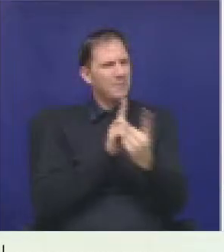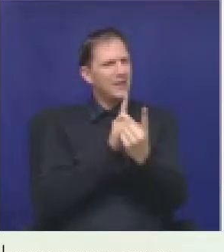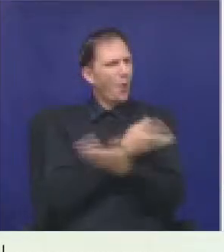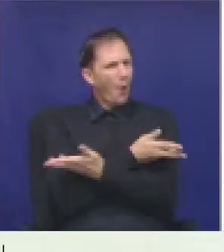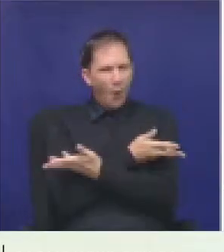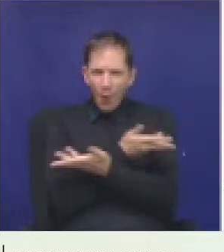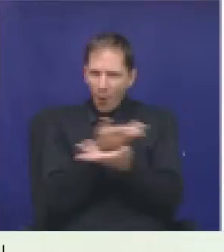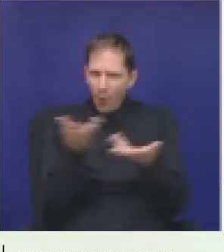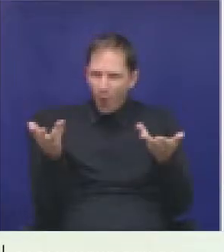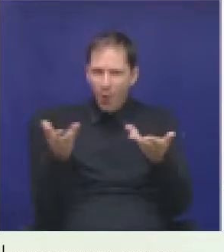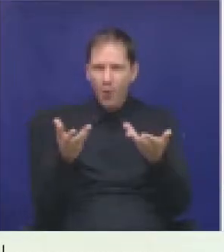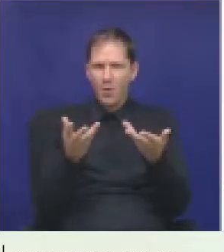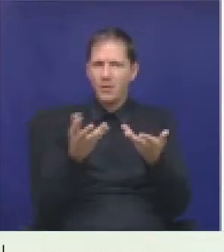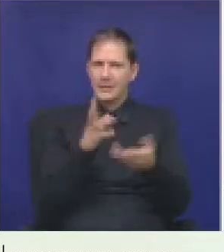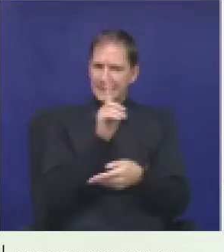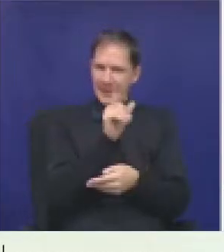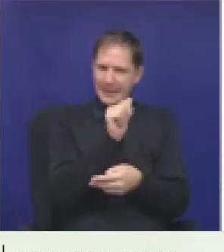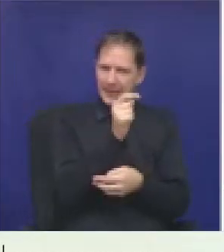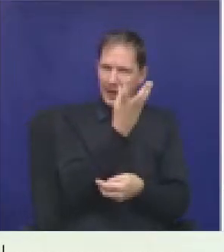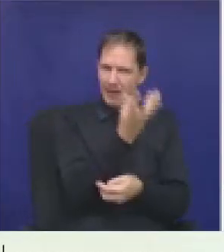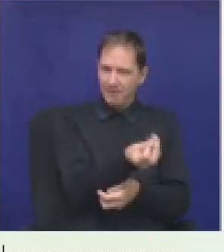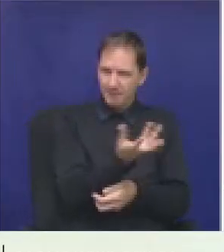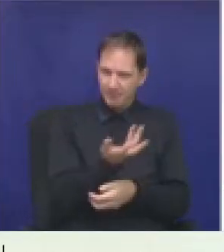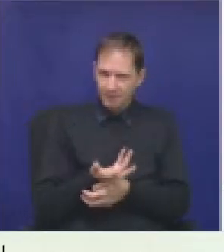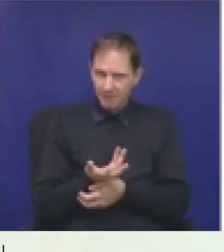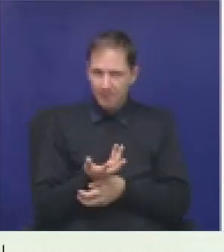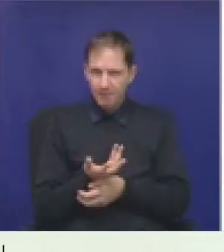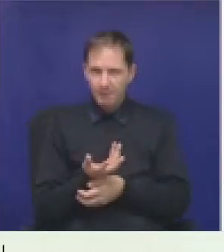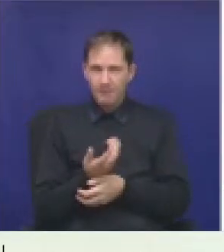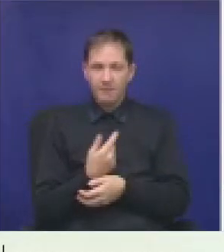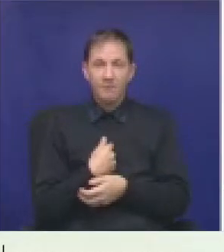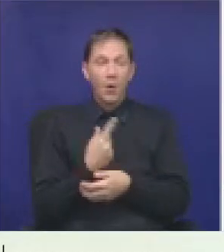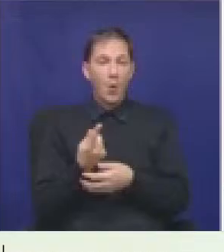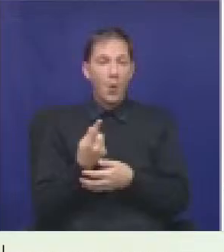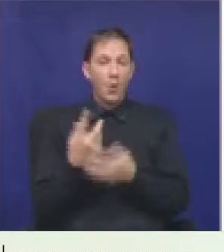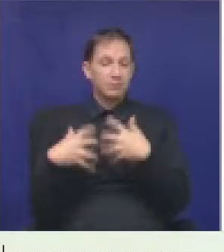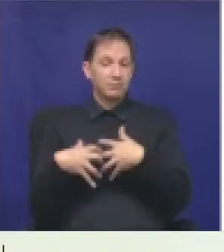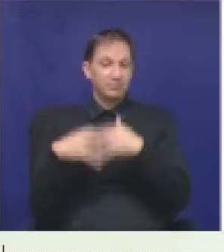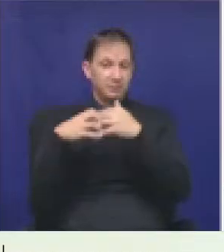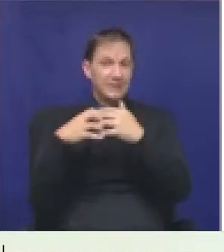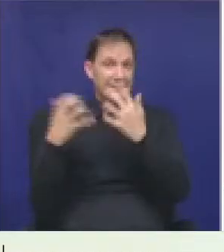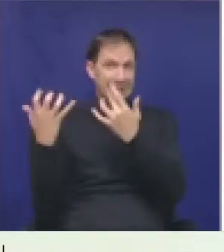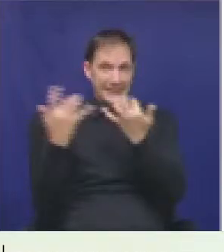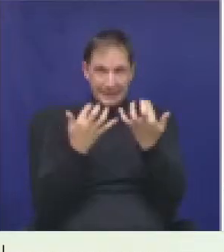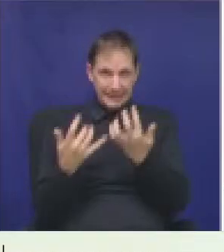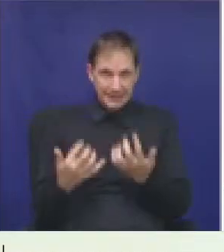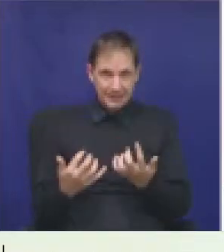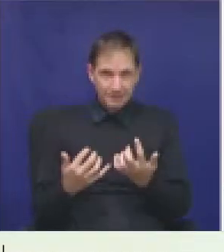that have the data, and that's what is important. On statistical production, what members do not